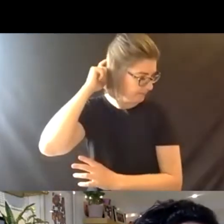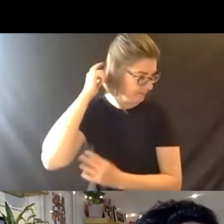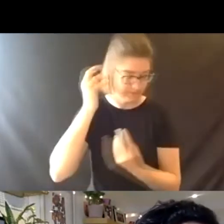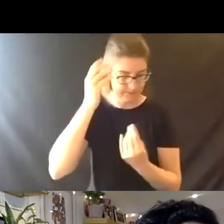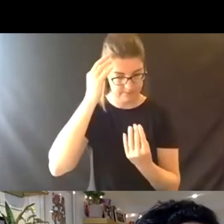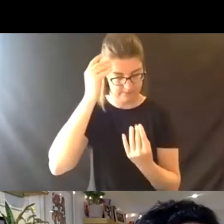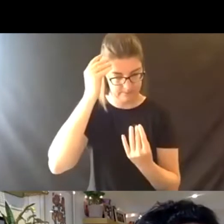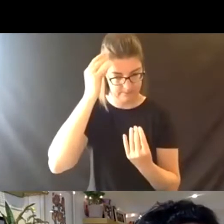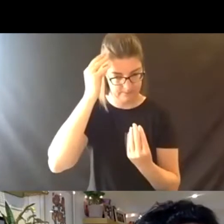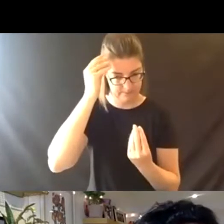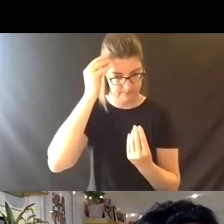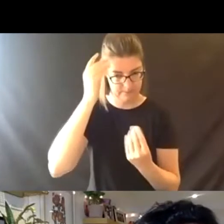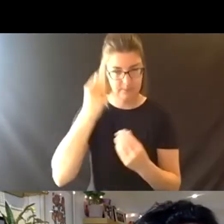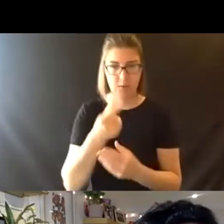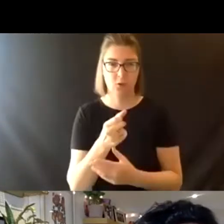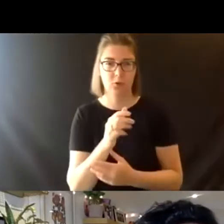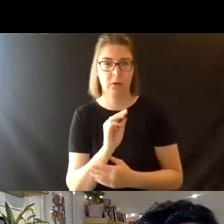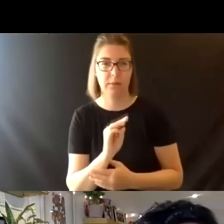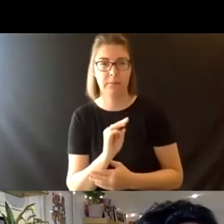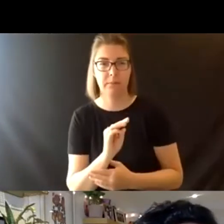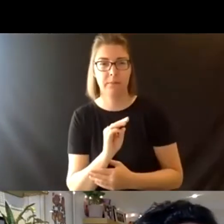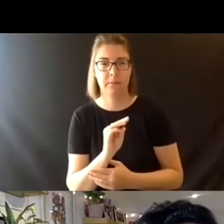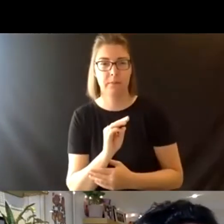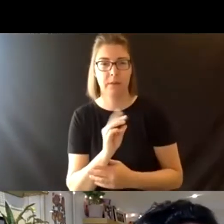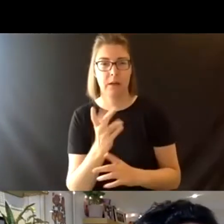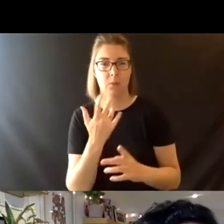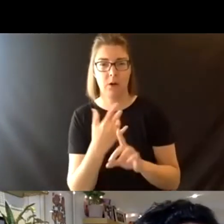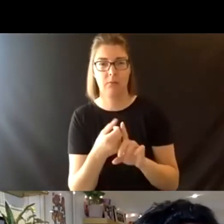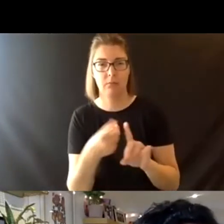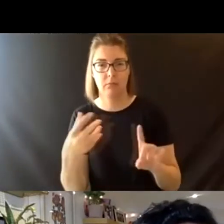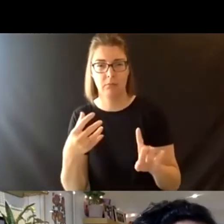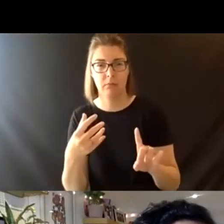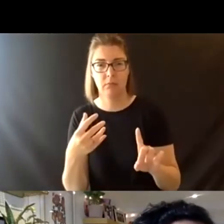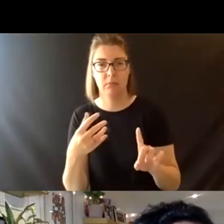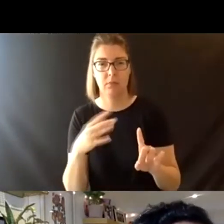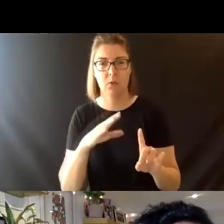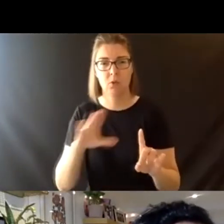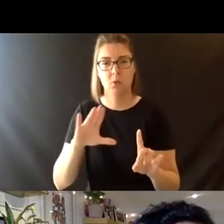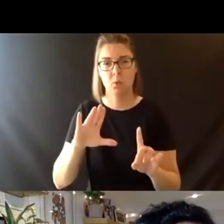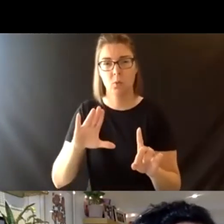it. And Graham, elaborate more and take your